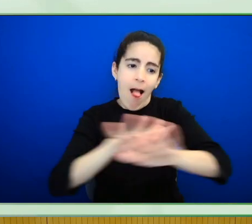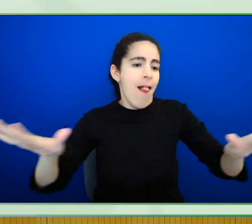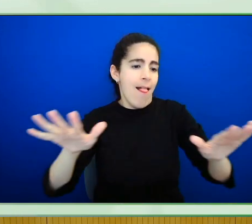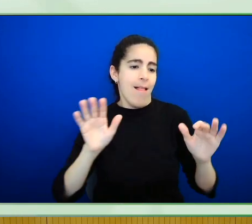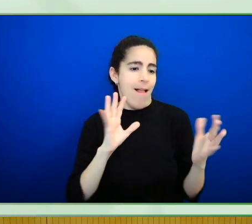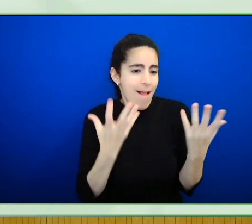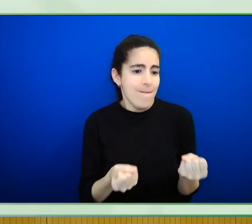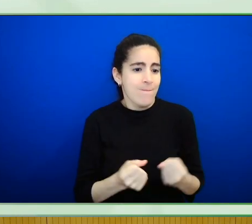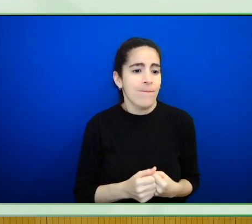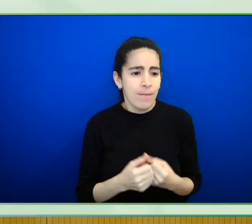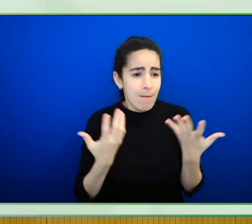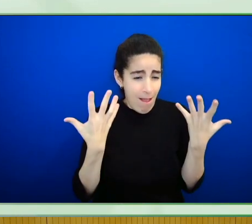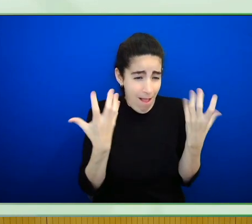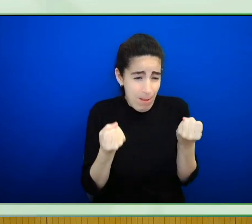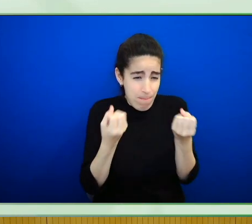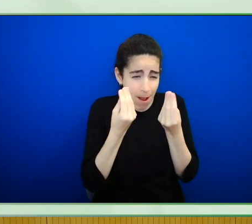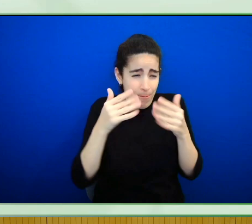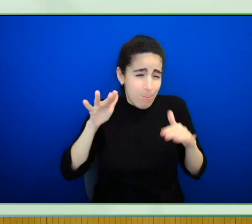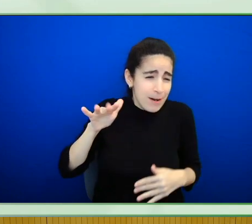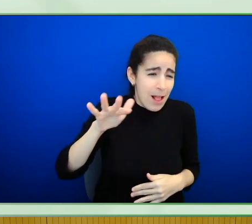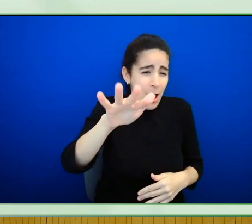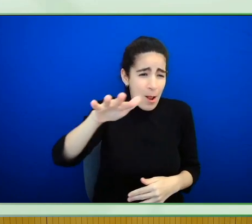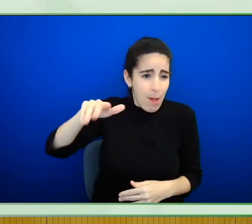unlocking the potential of millions.